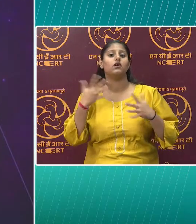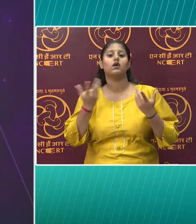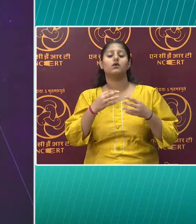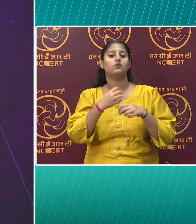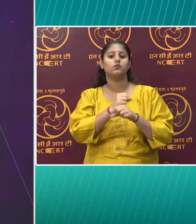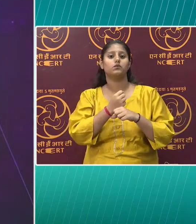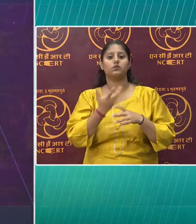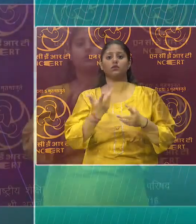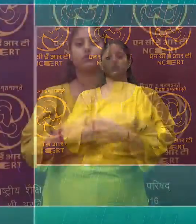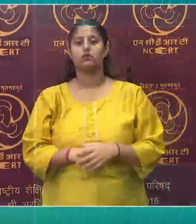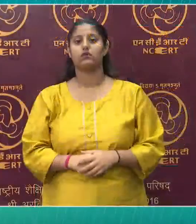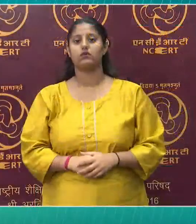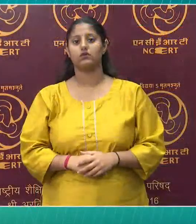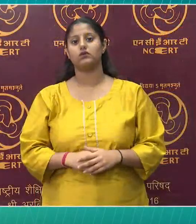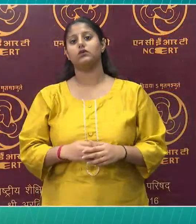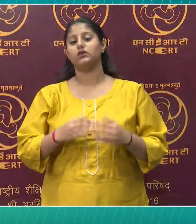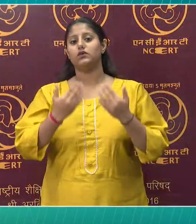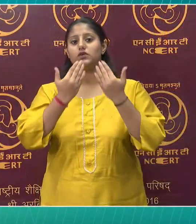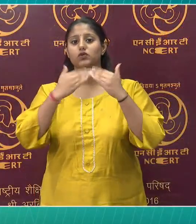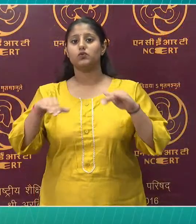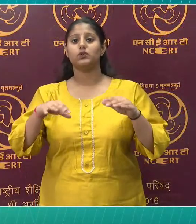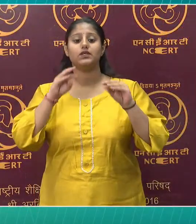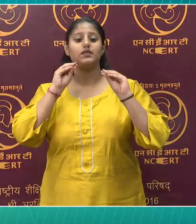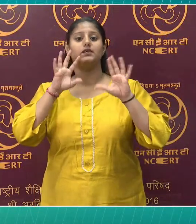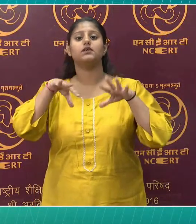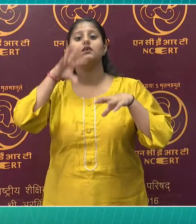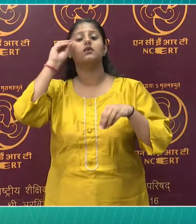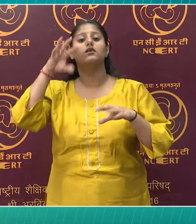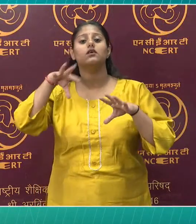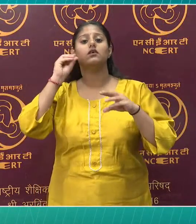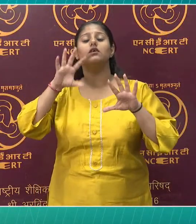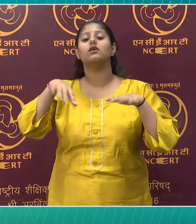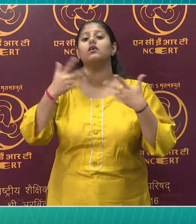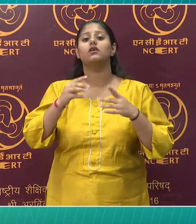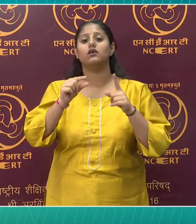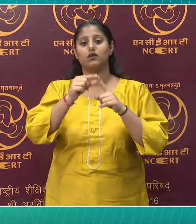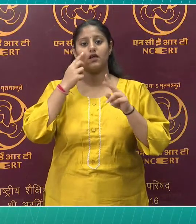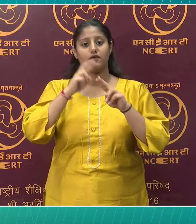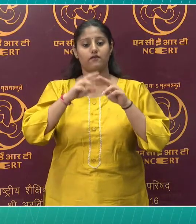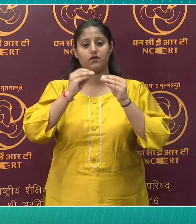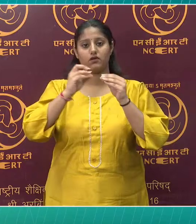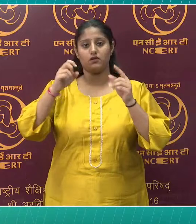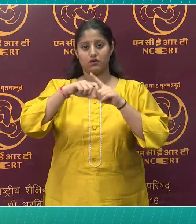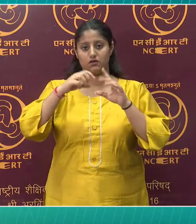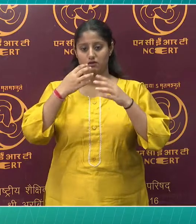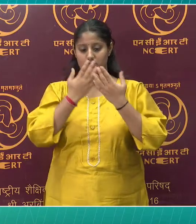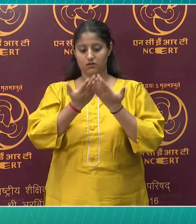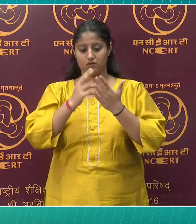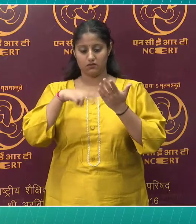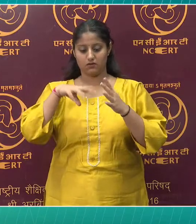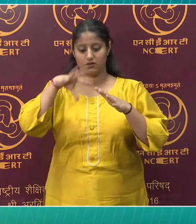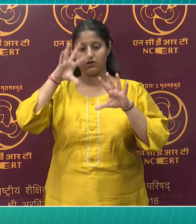different sections are. what the students are going to learn from these projects. Sure.